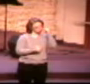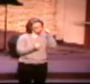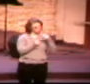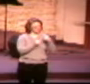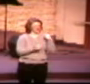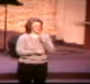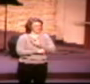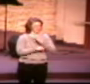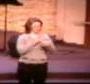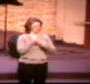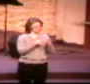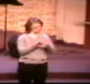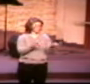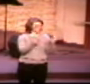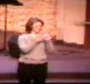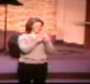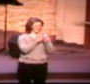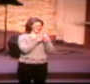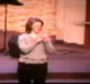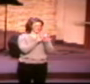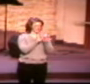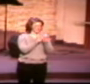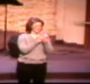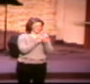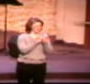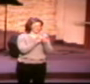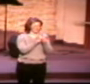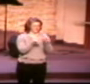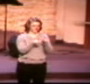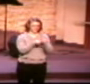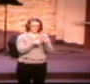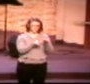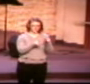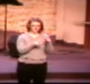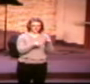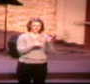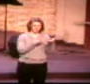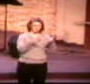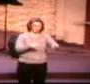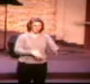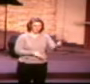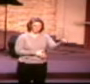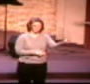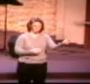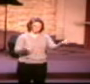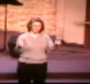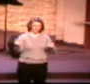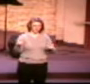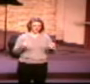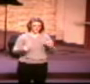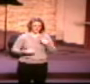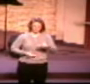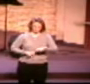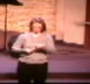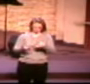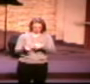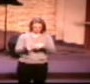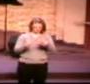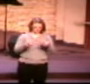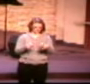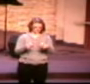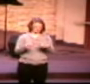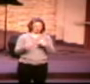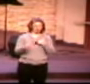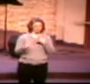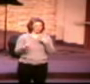significant. And as these servers make their way back, I'm going to hand you this tray. And I'm going